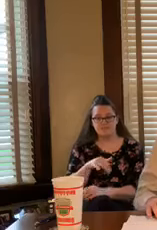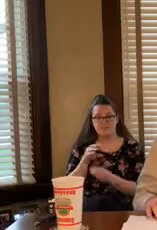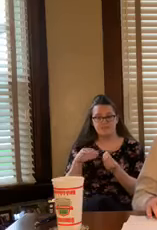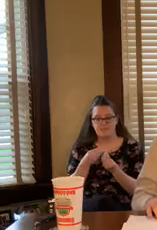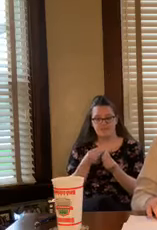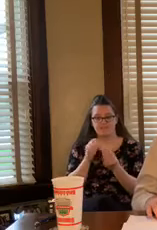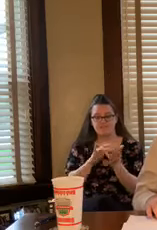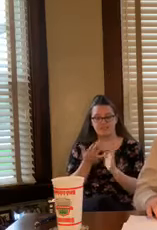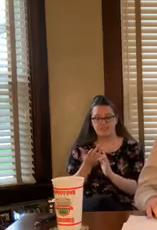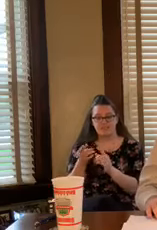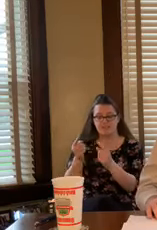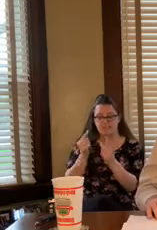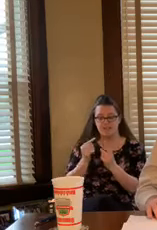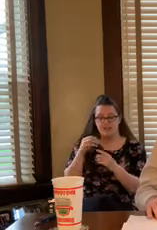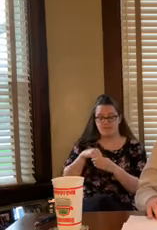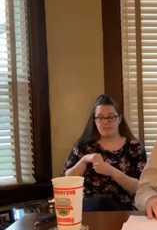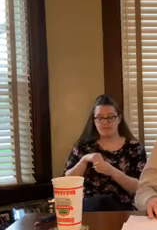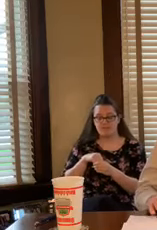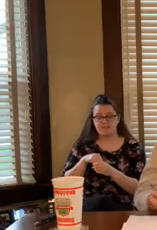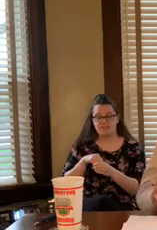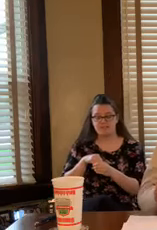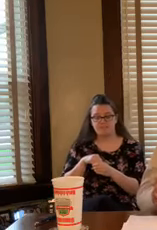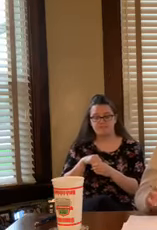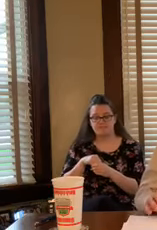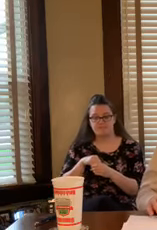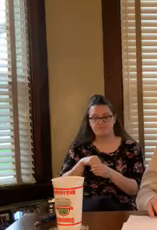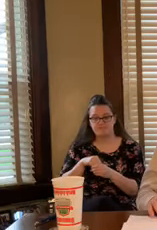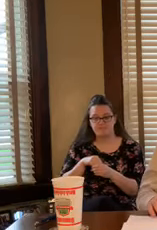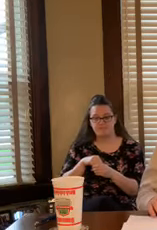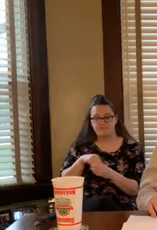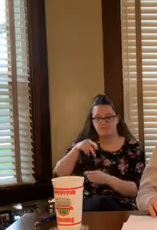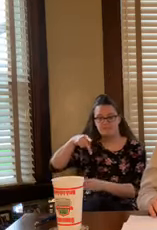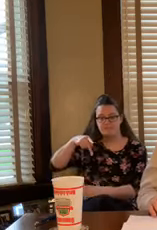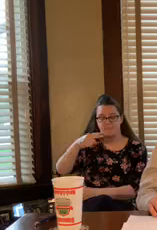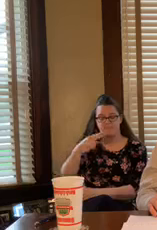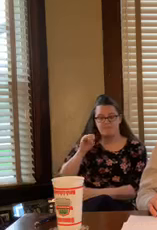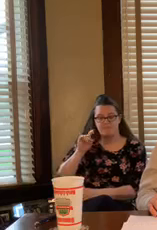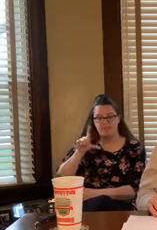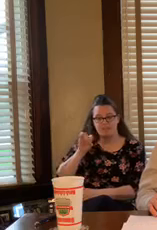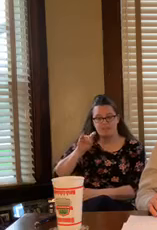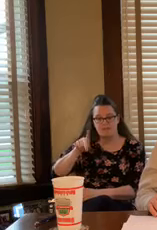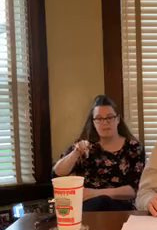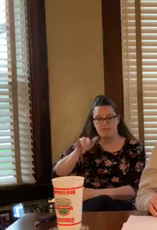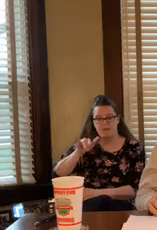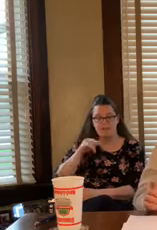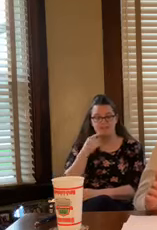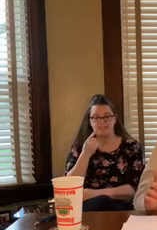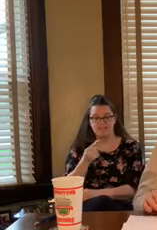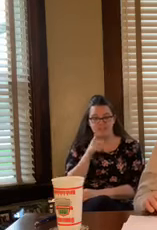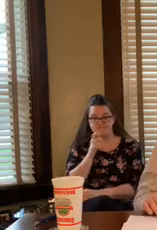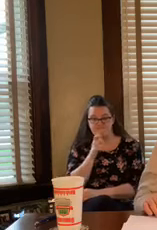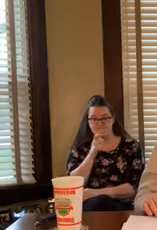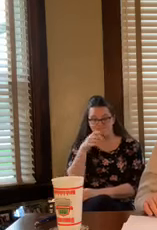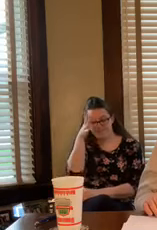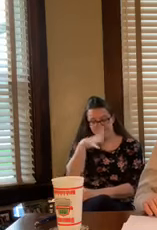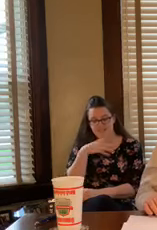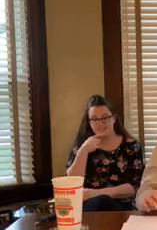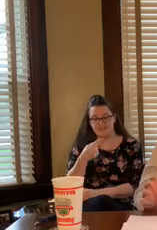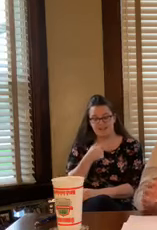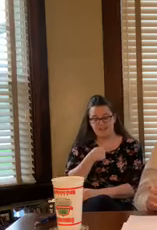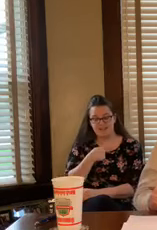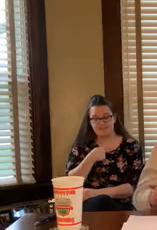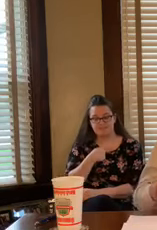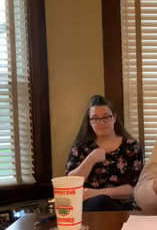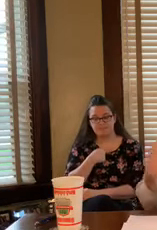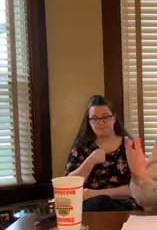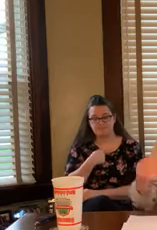came into the coast of Caesarea Philippi, he asked his disciples, saying, 'Whom do men say that I, the Son of Man, am?'" Jesus